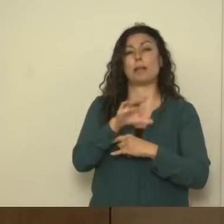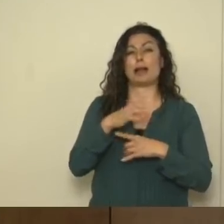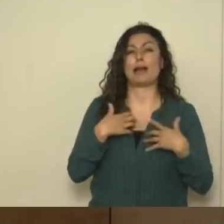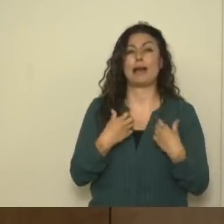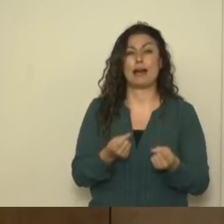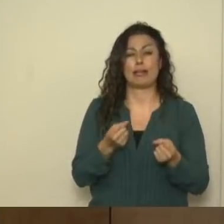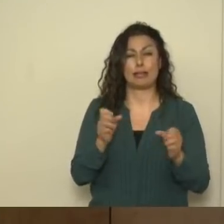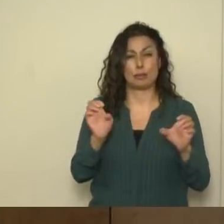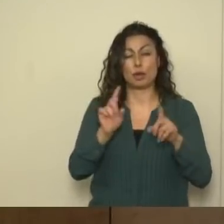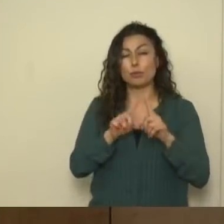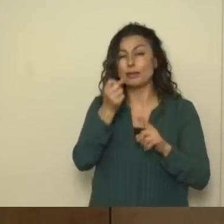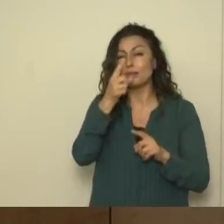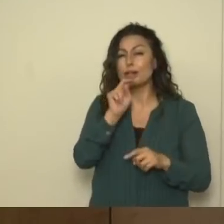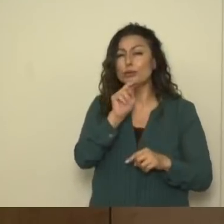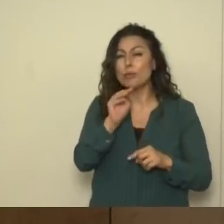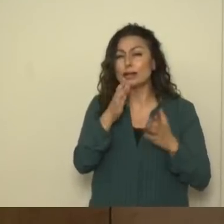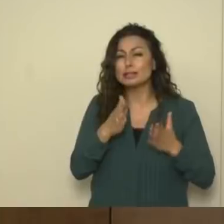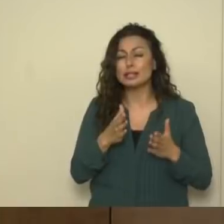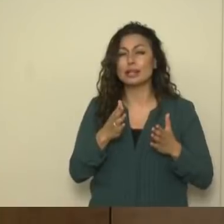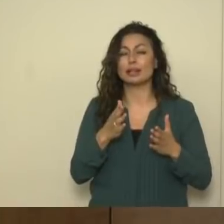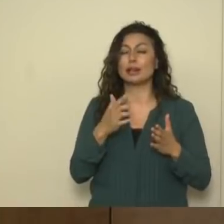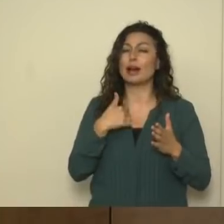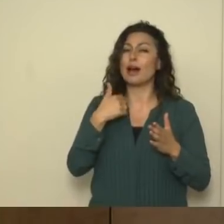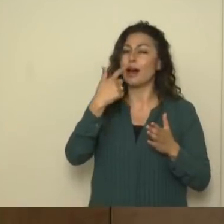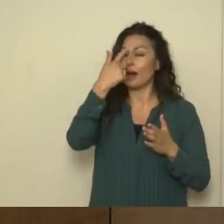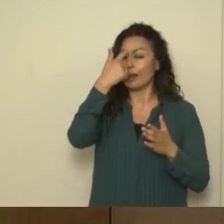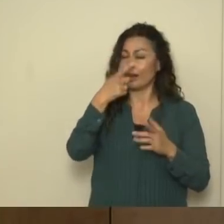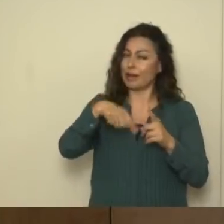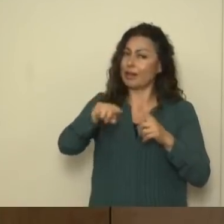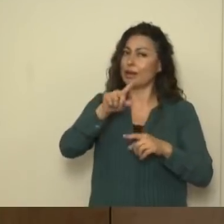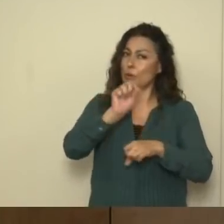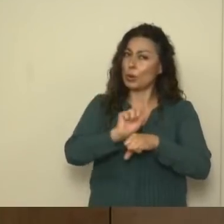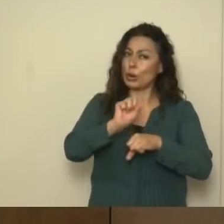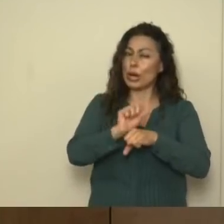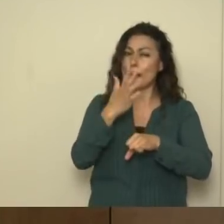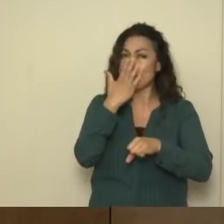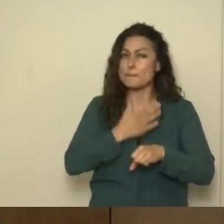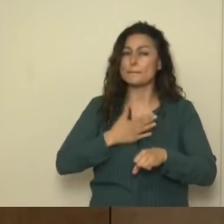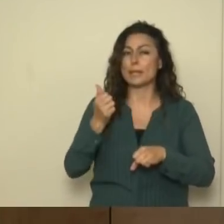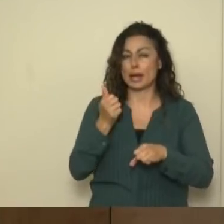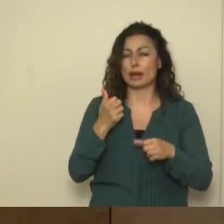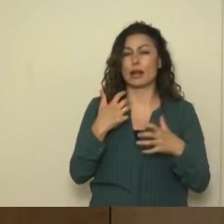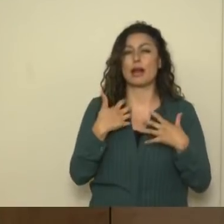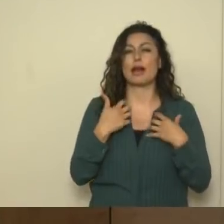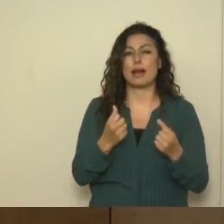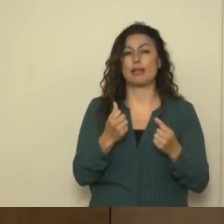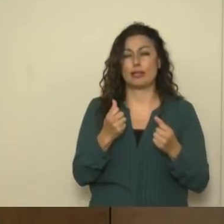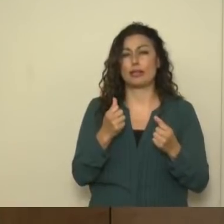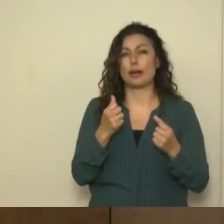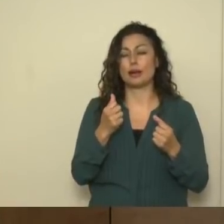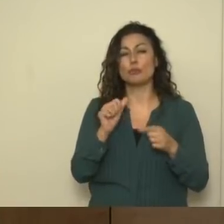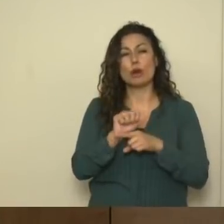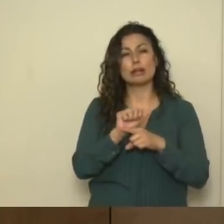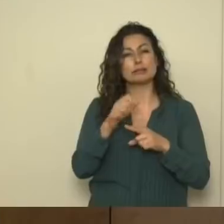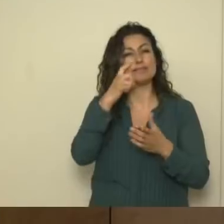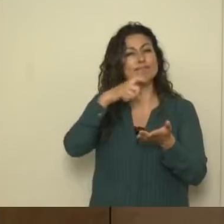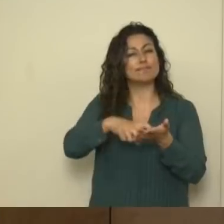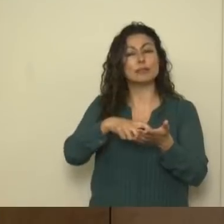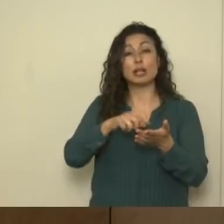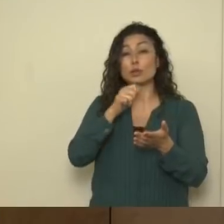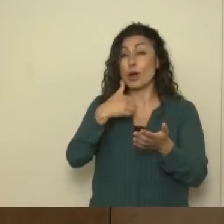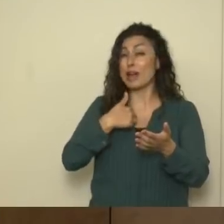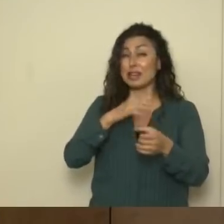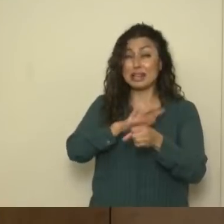I think, in large part, are really working on better public health practices. I can tell you that we don't have